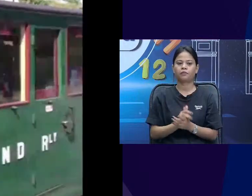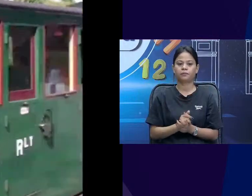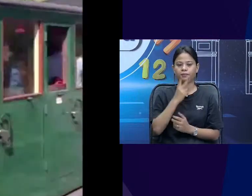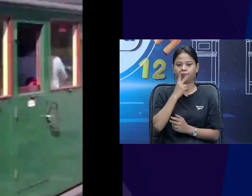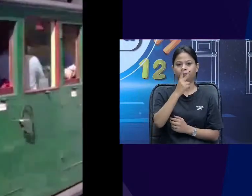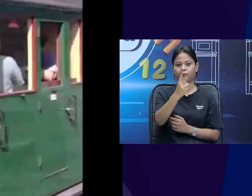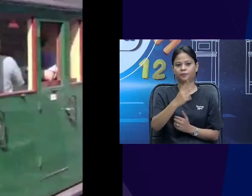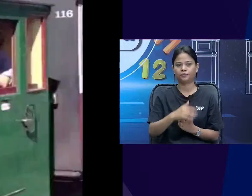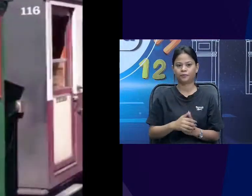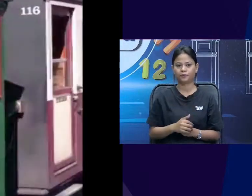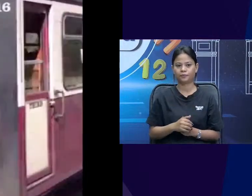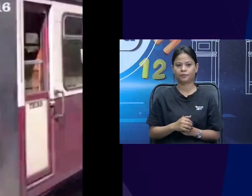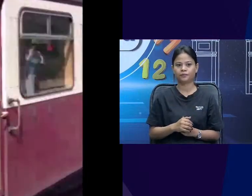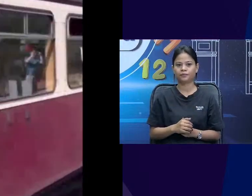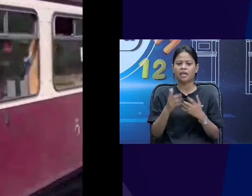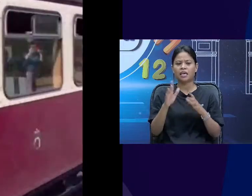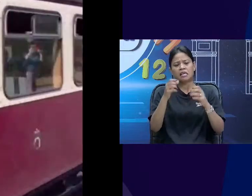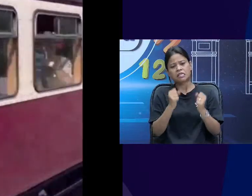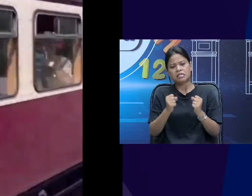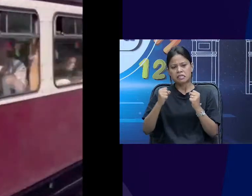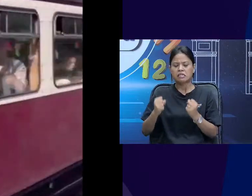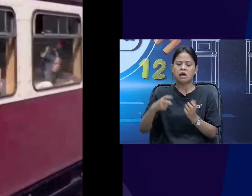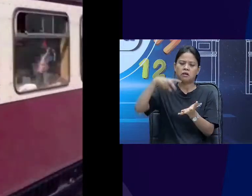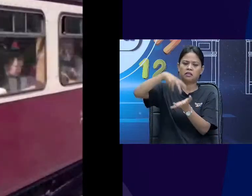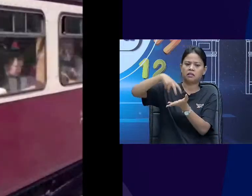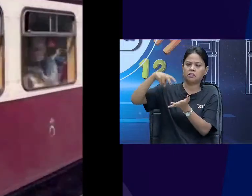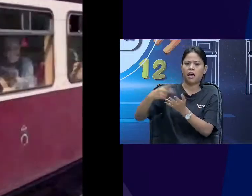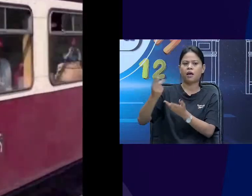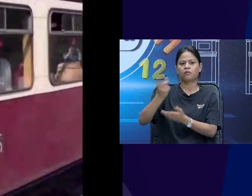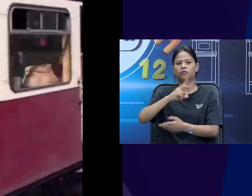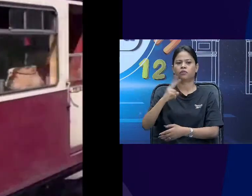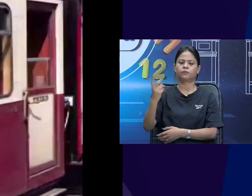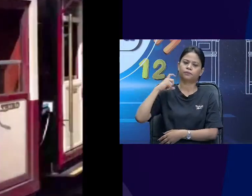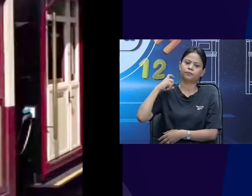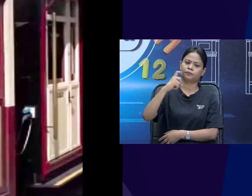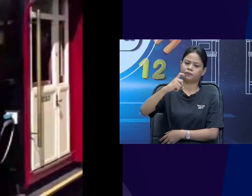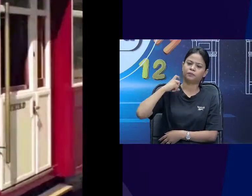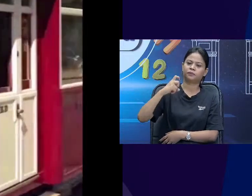connected. This is the train. The train says bye.